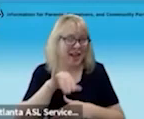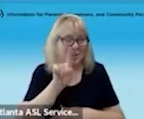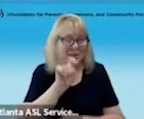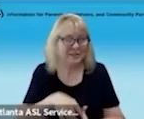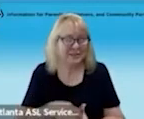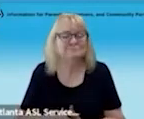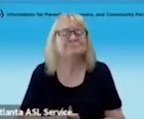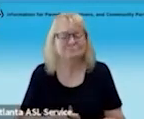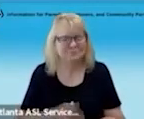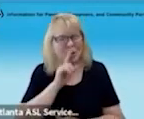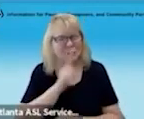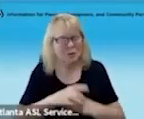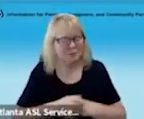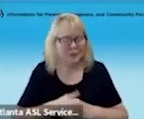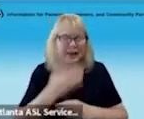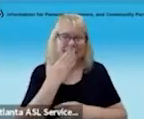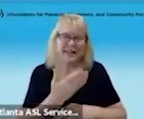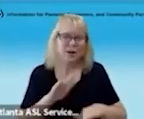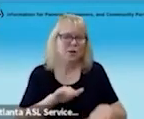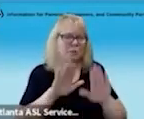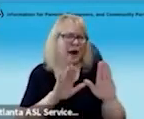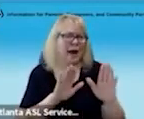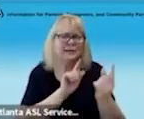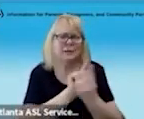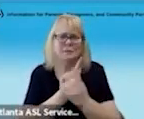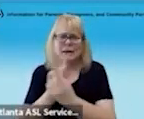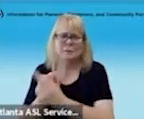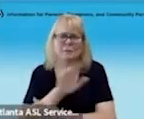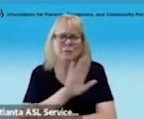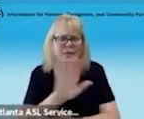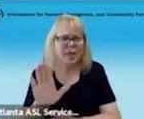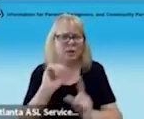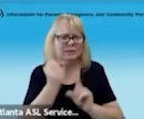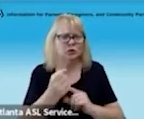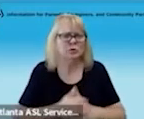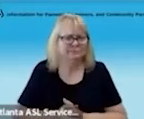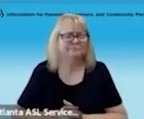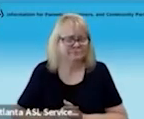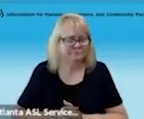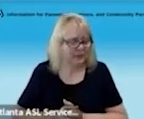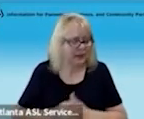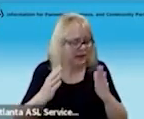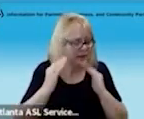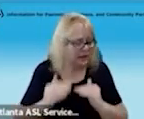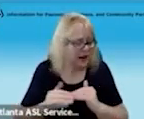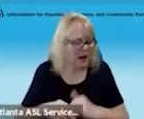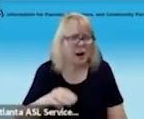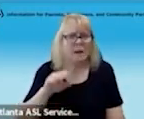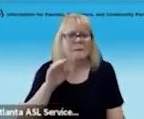just sort of meeting people where they are, that's the common theme I'm hearing here, which I think is really important. So thank you for that